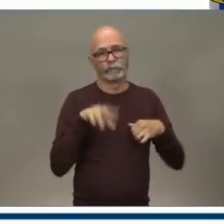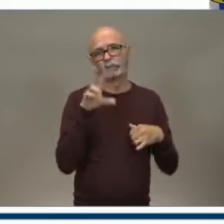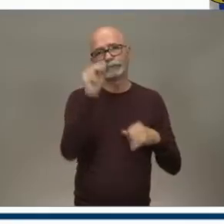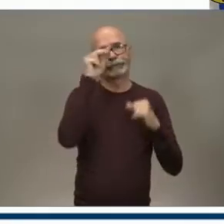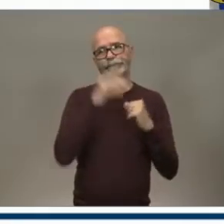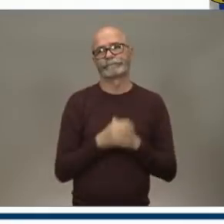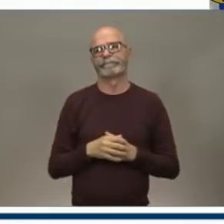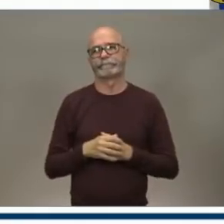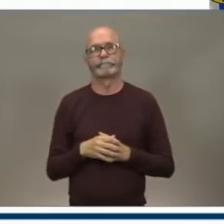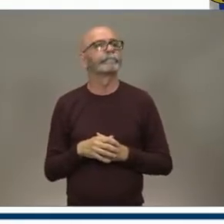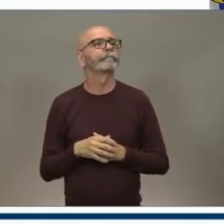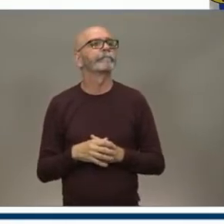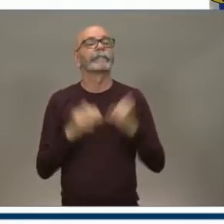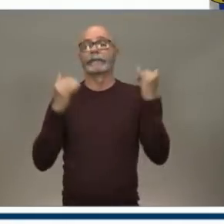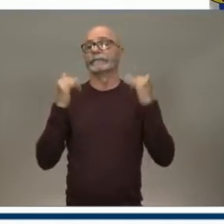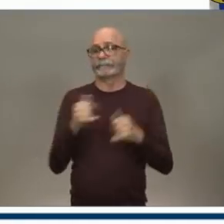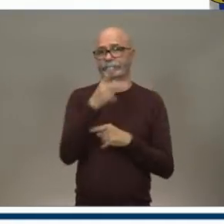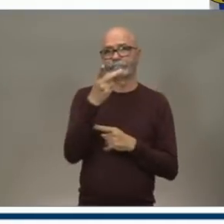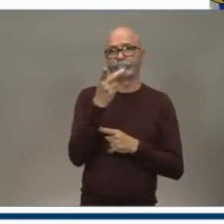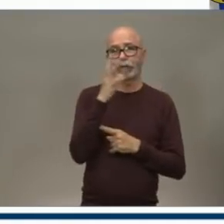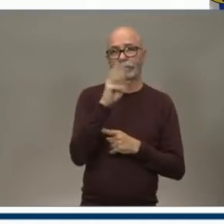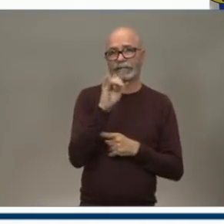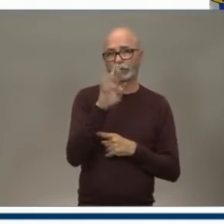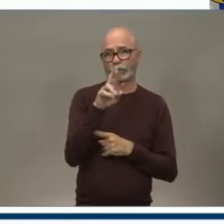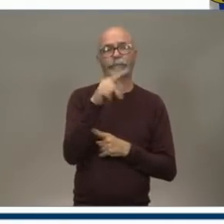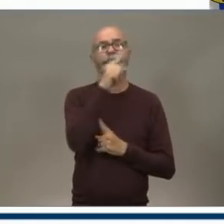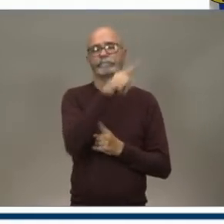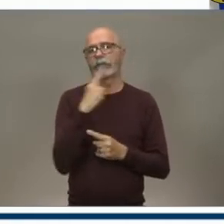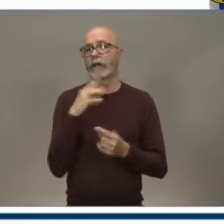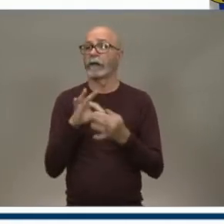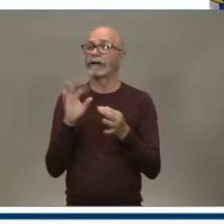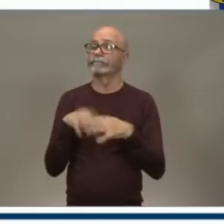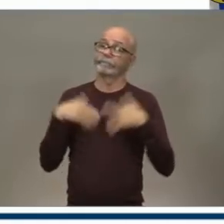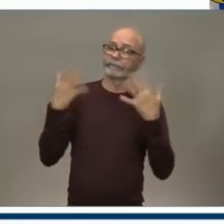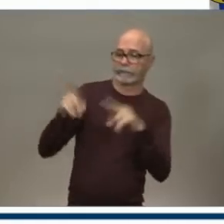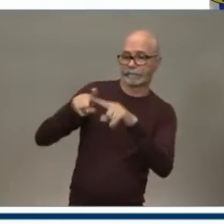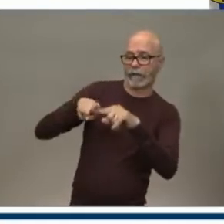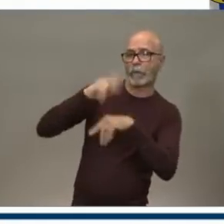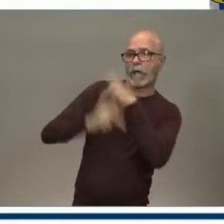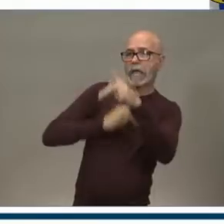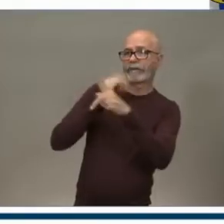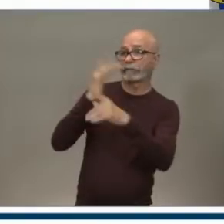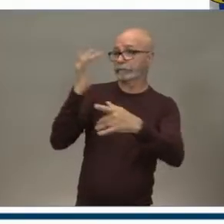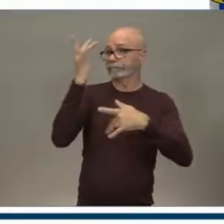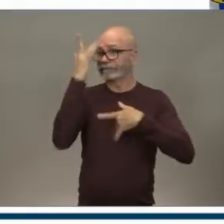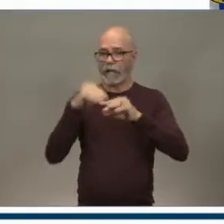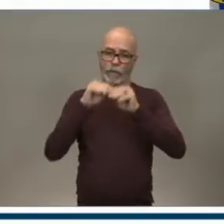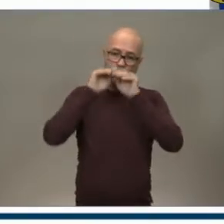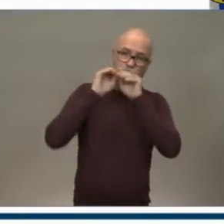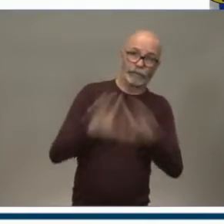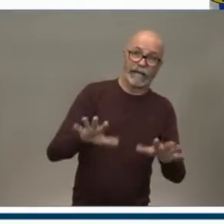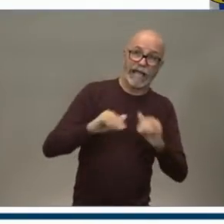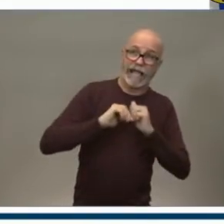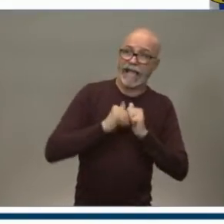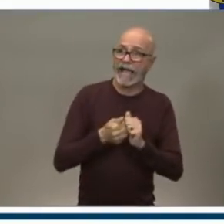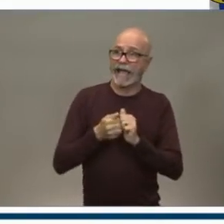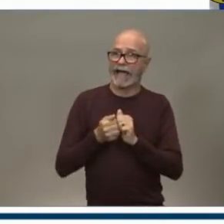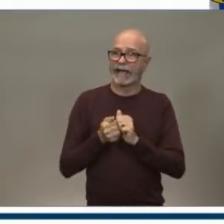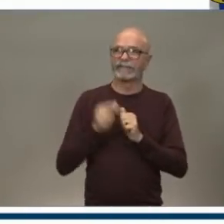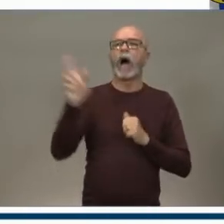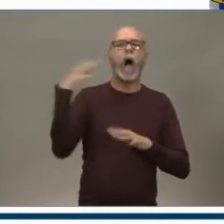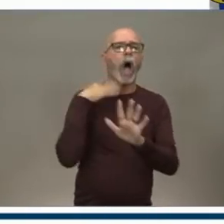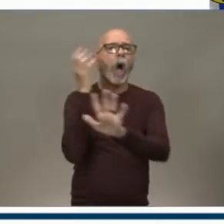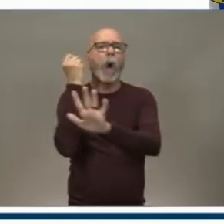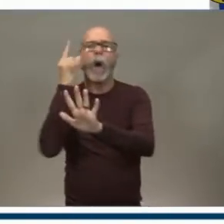determine which part of that education plan which gets executed. Right, it's not like, okay, we've checked 10 boxes, so now we go to Plan